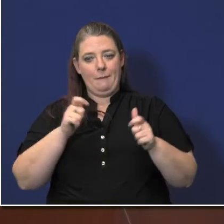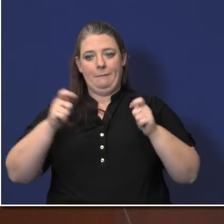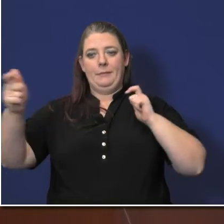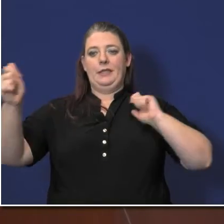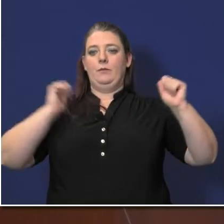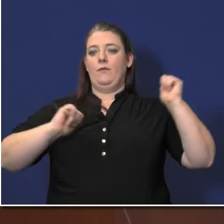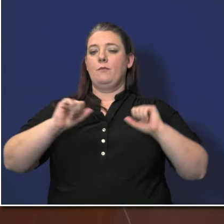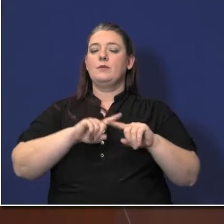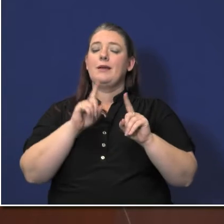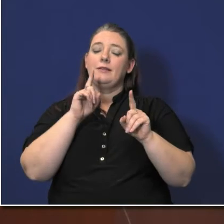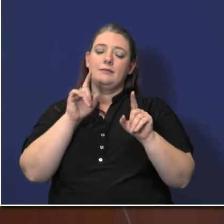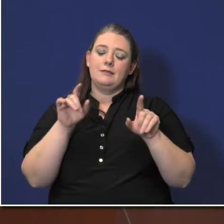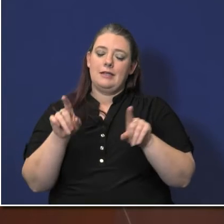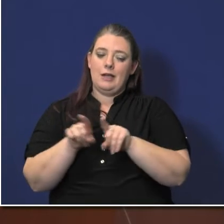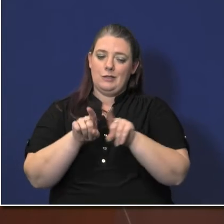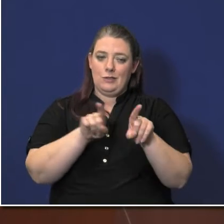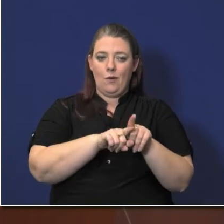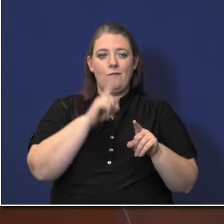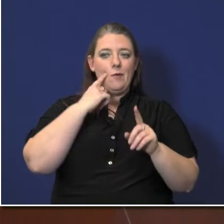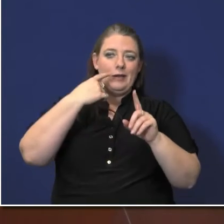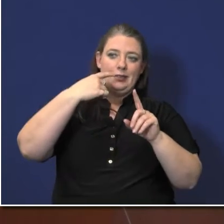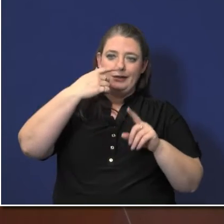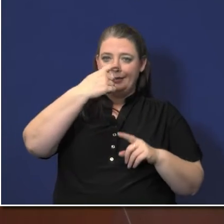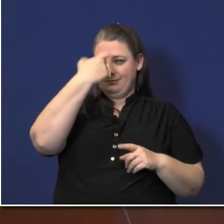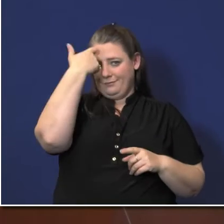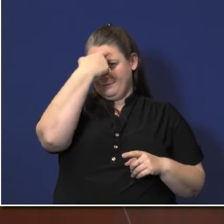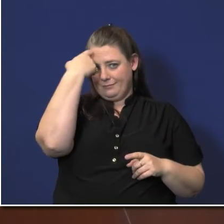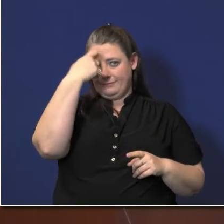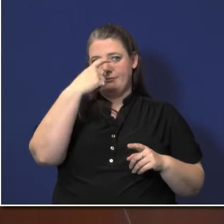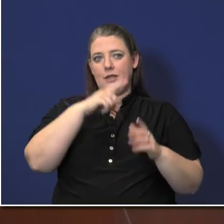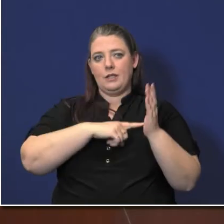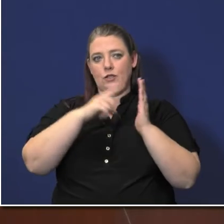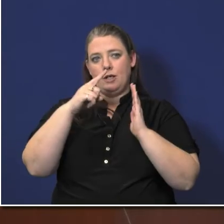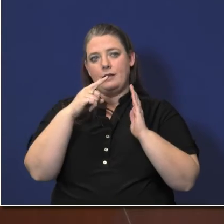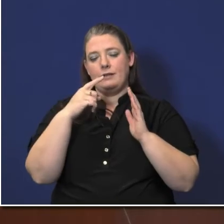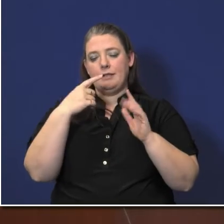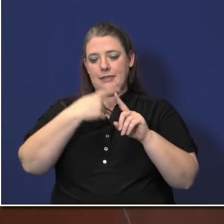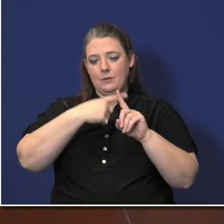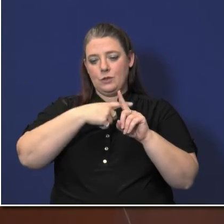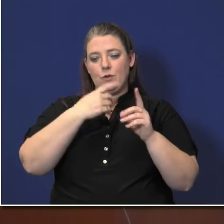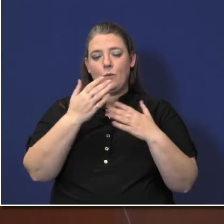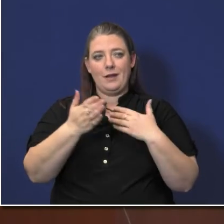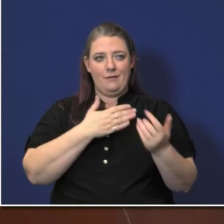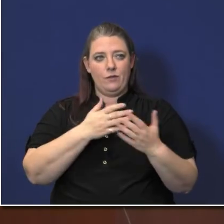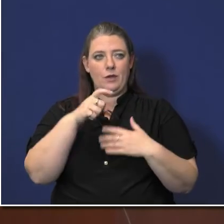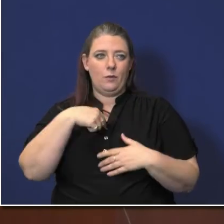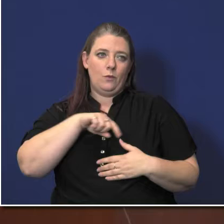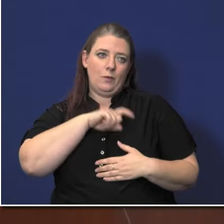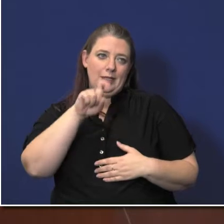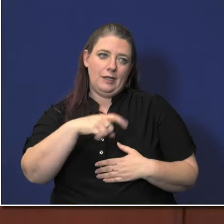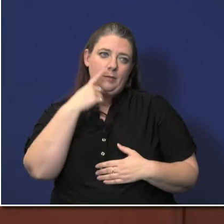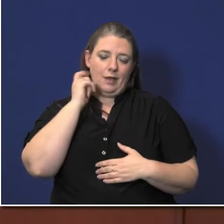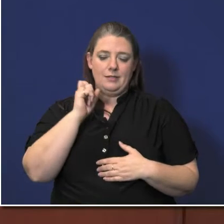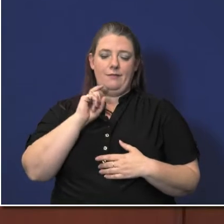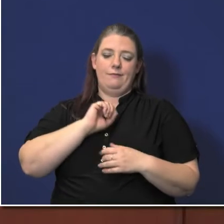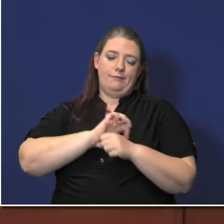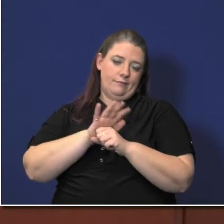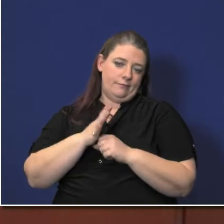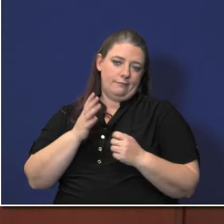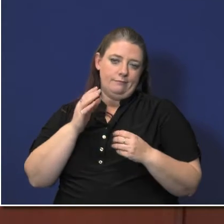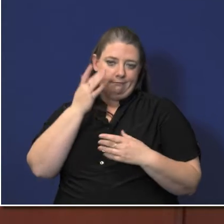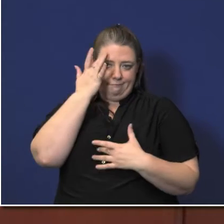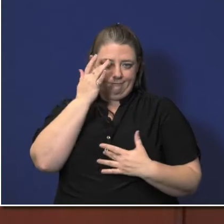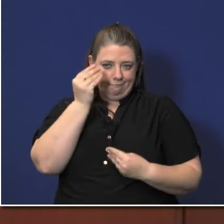but at the same time maybe for temperature checks or some other mitigations that we need to do again because of this pandemic. Thank